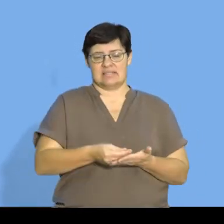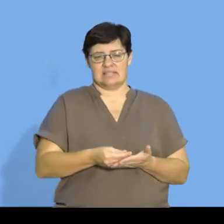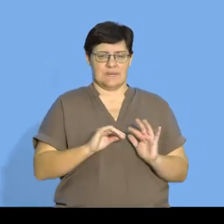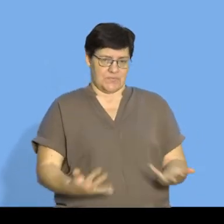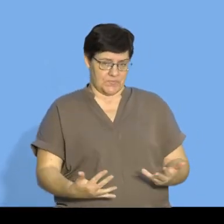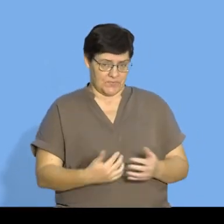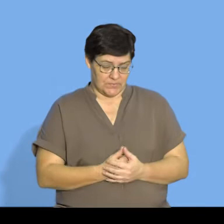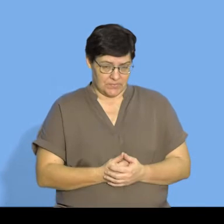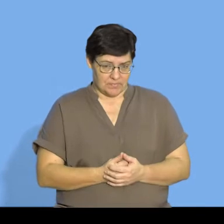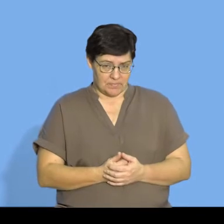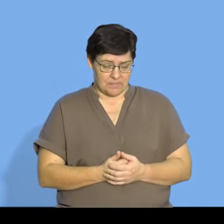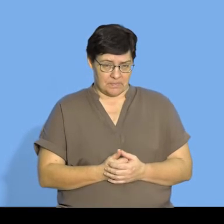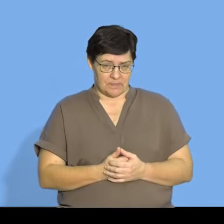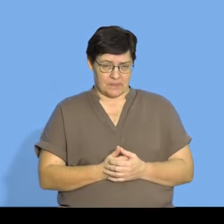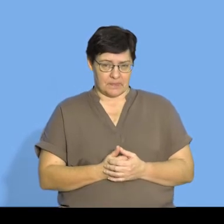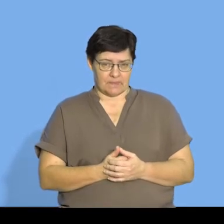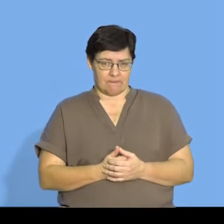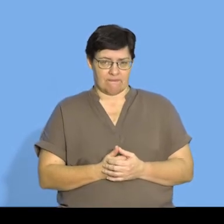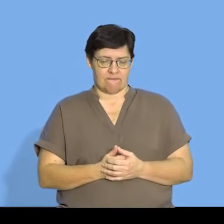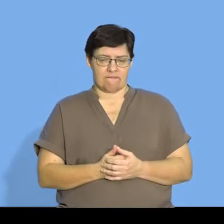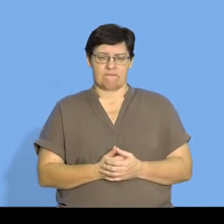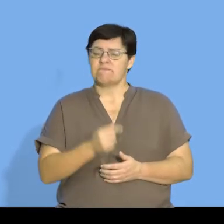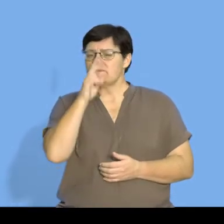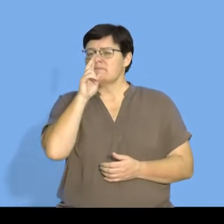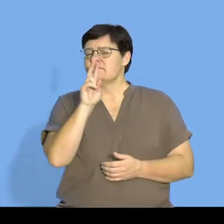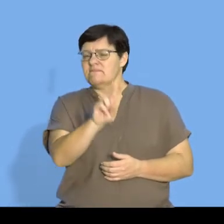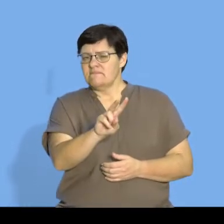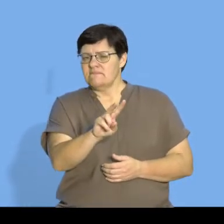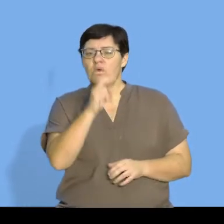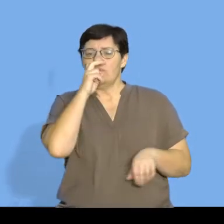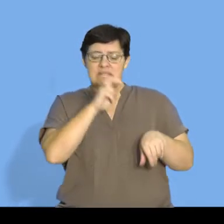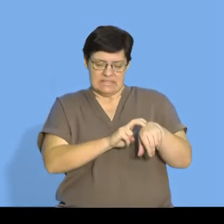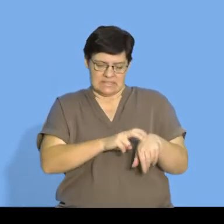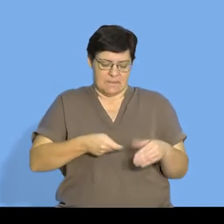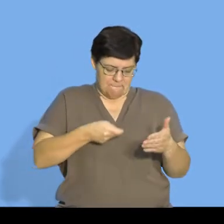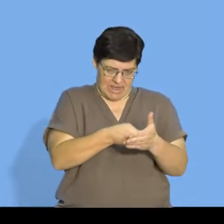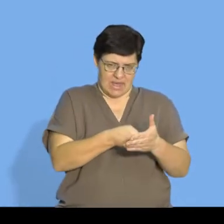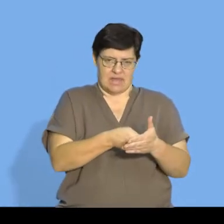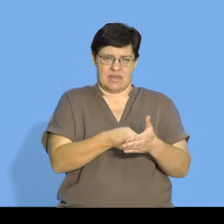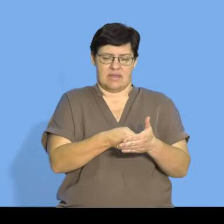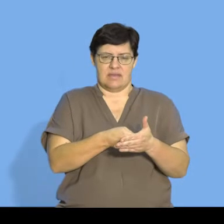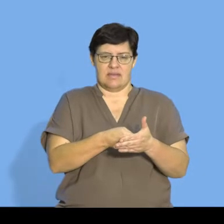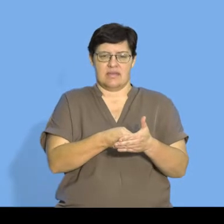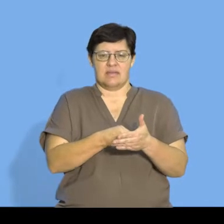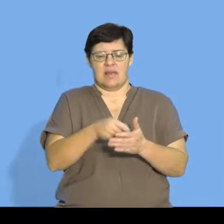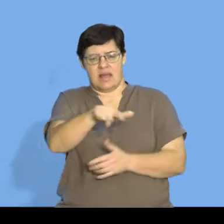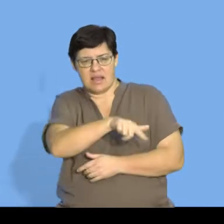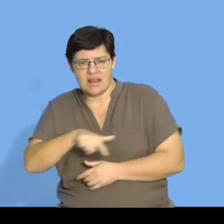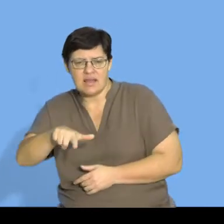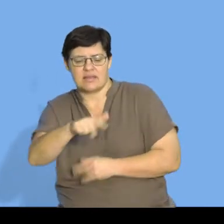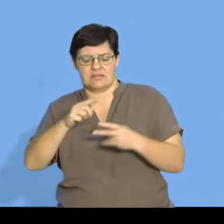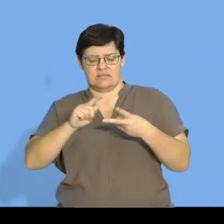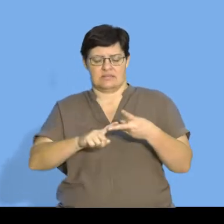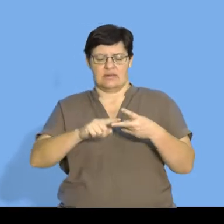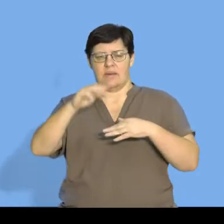financed. If we look at our information here, you can clearly see that we need to purchase land and buildings,